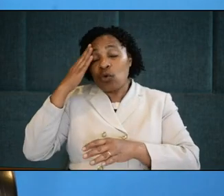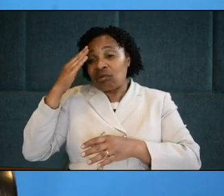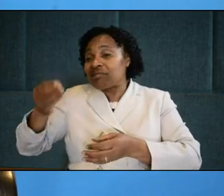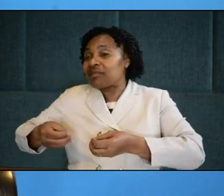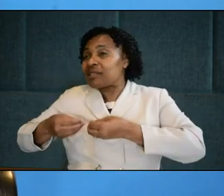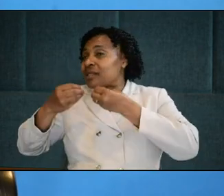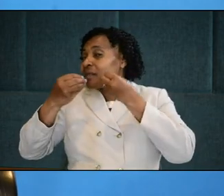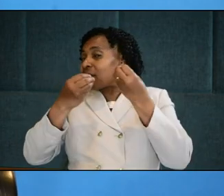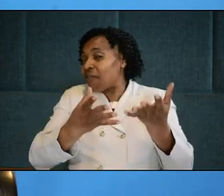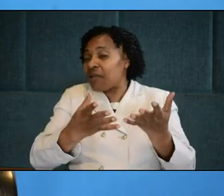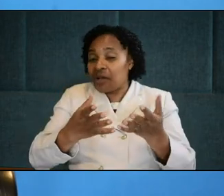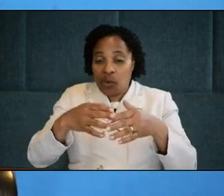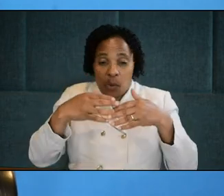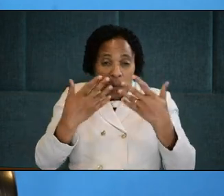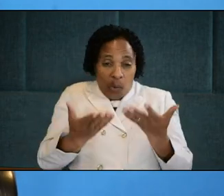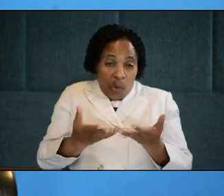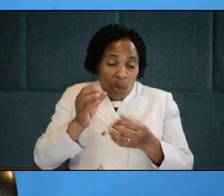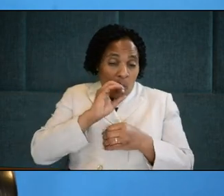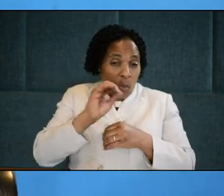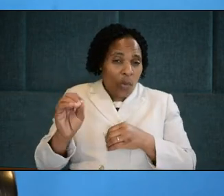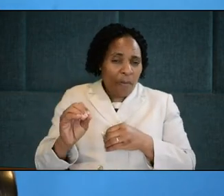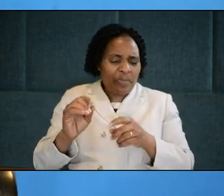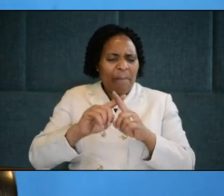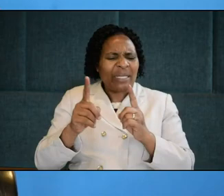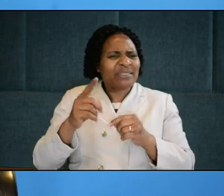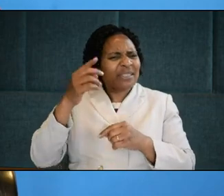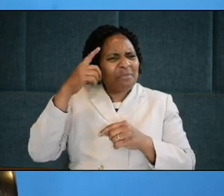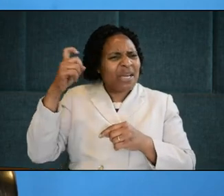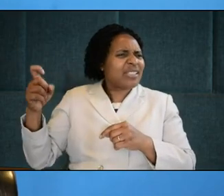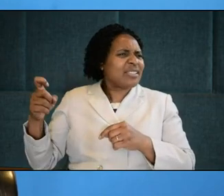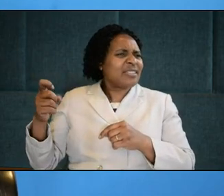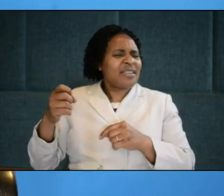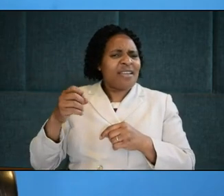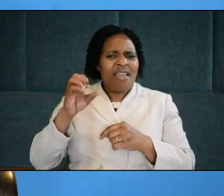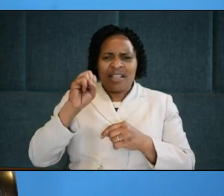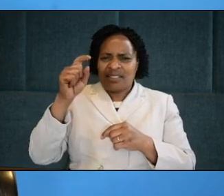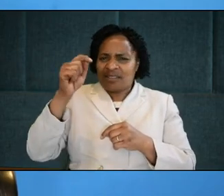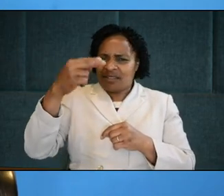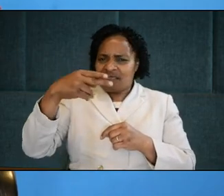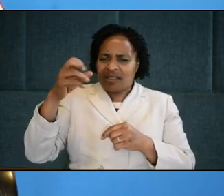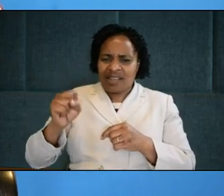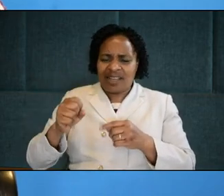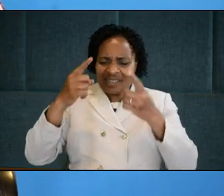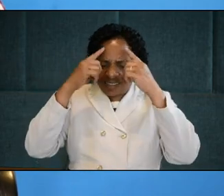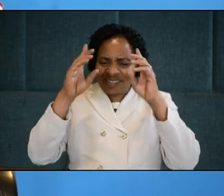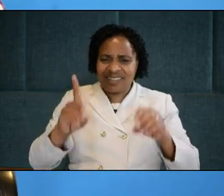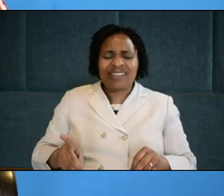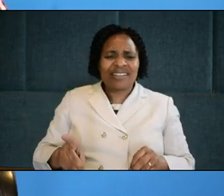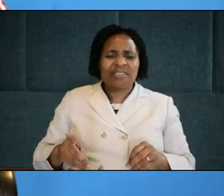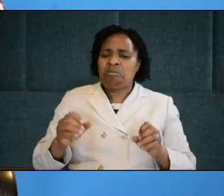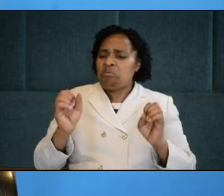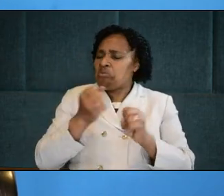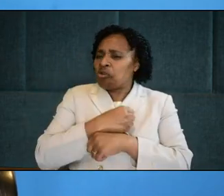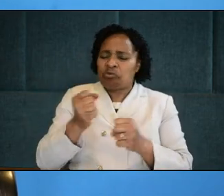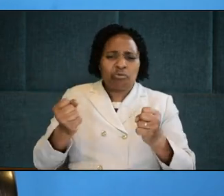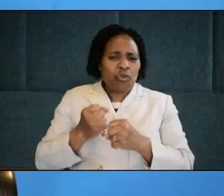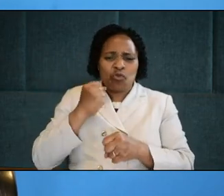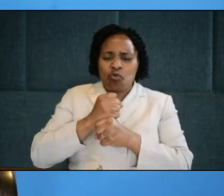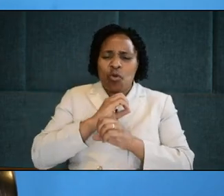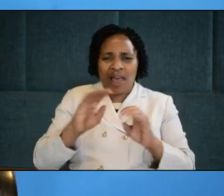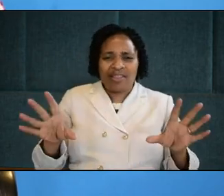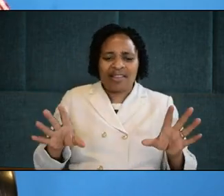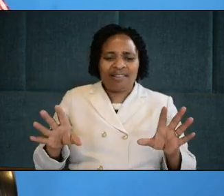or not. I can only imagine if Esther decided that I will do nothing, there would be nothing recorded about her